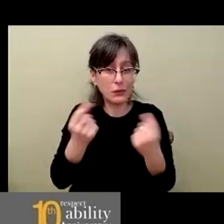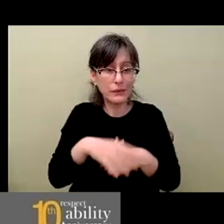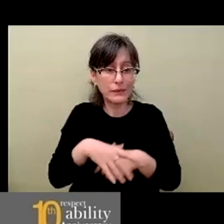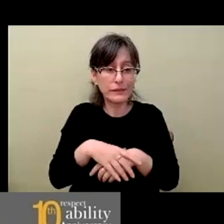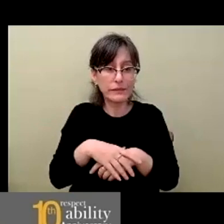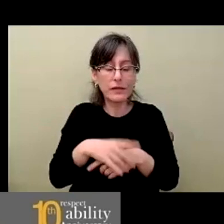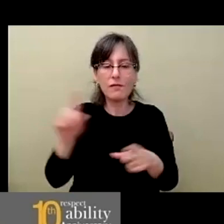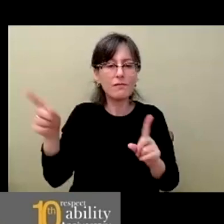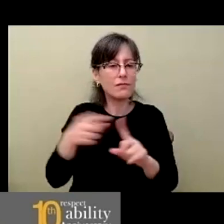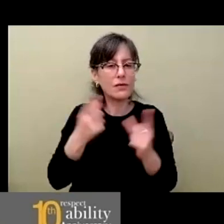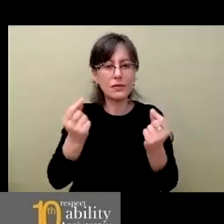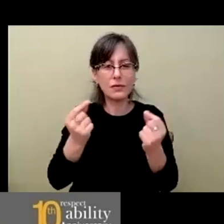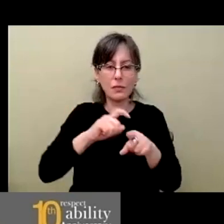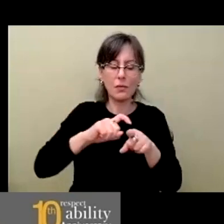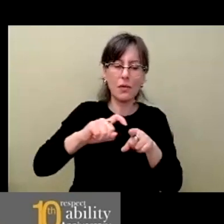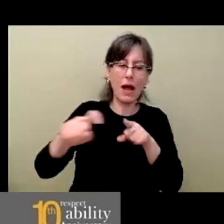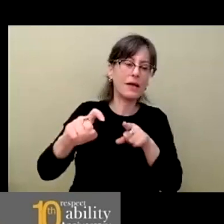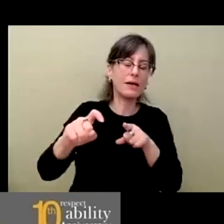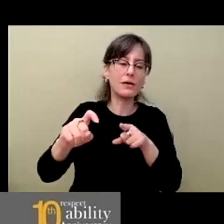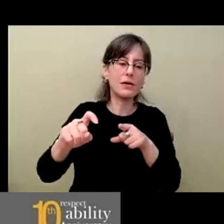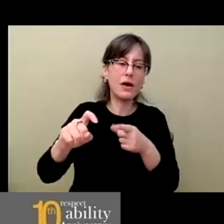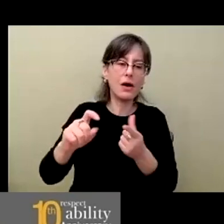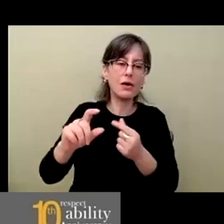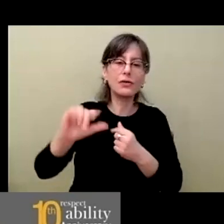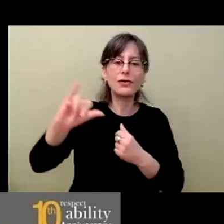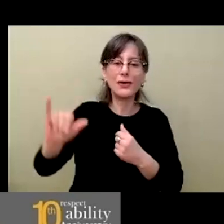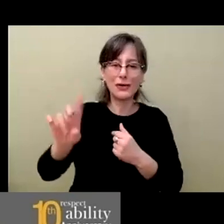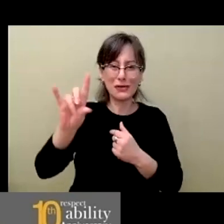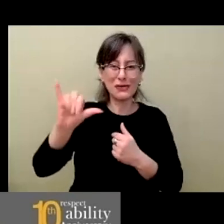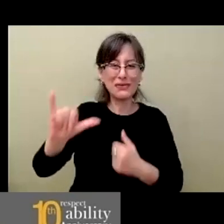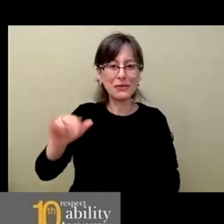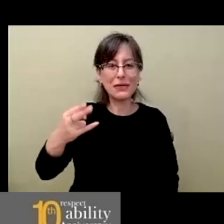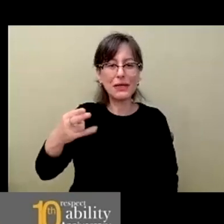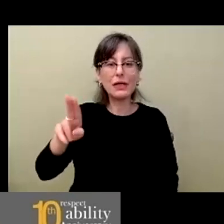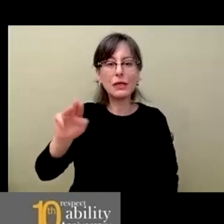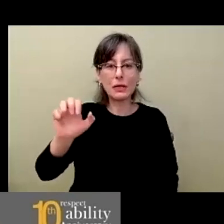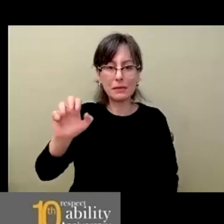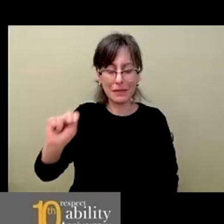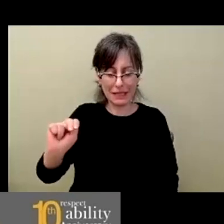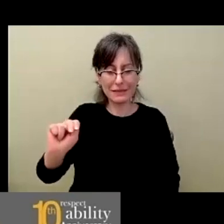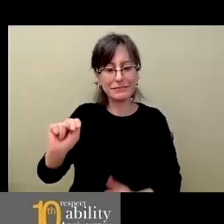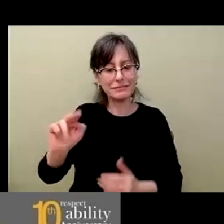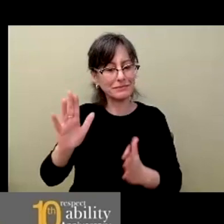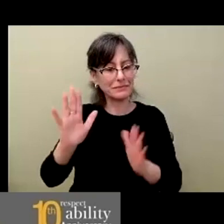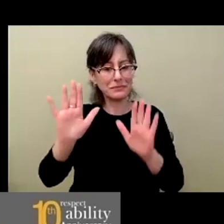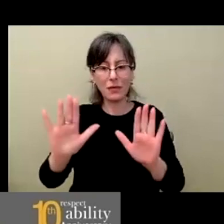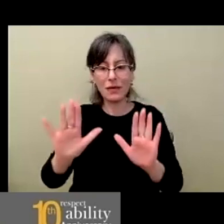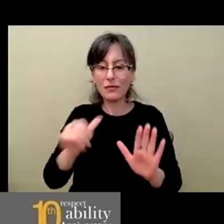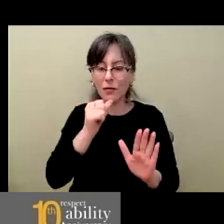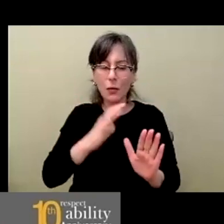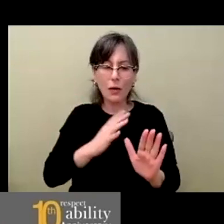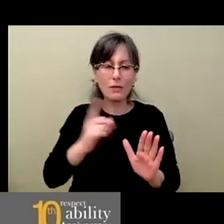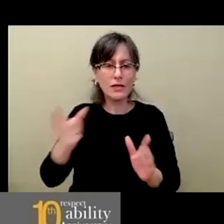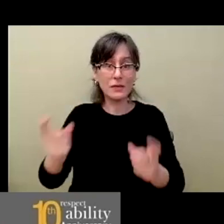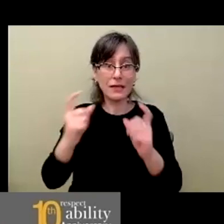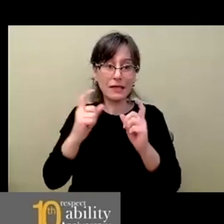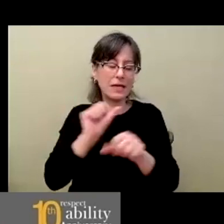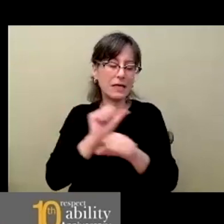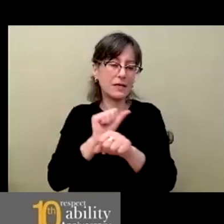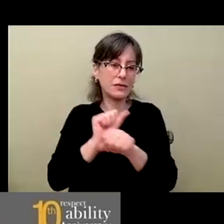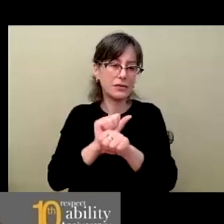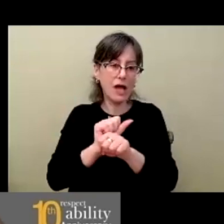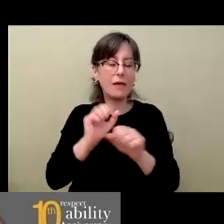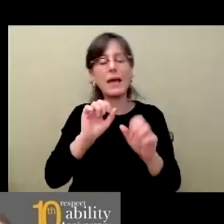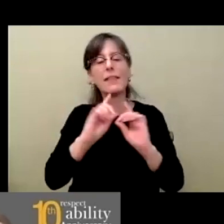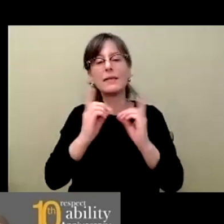was call the late, great Judy Heumann. And she would have given me a job working for her at the Department of Ed where